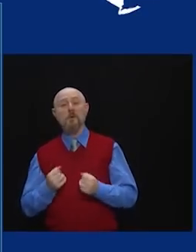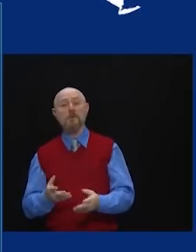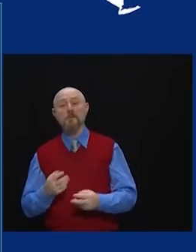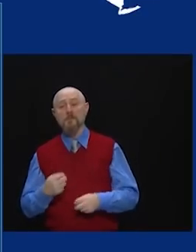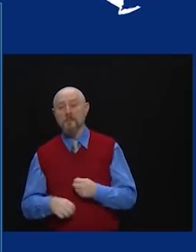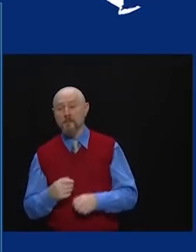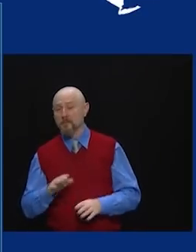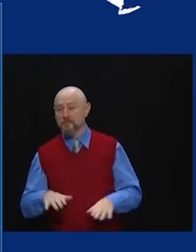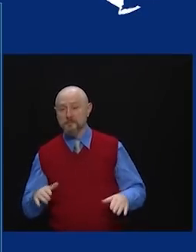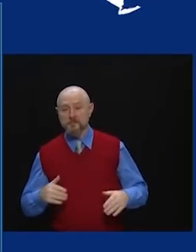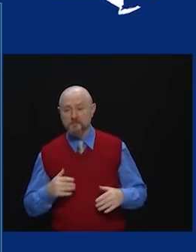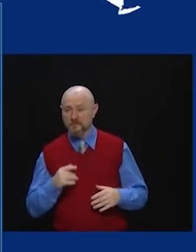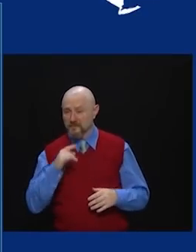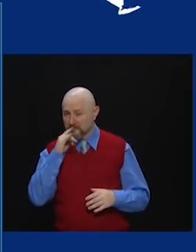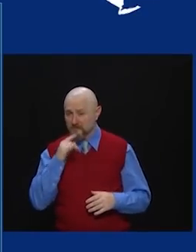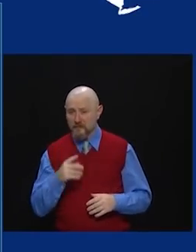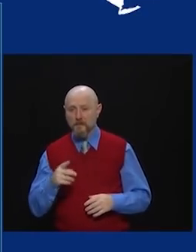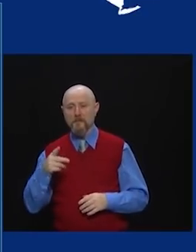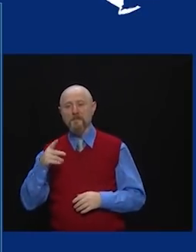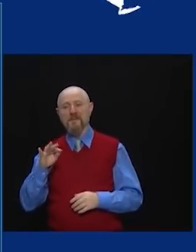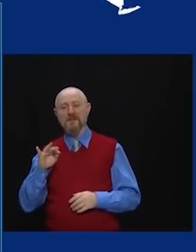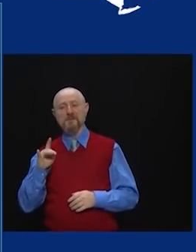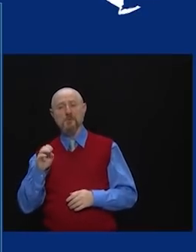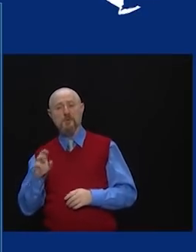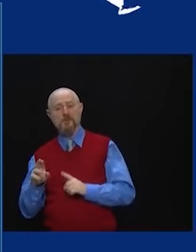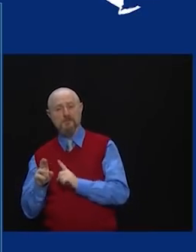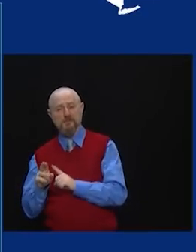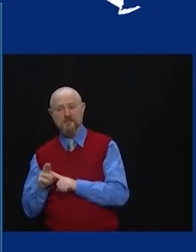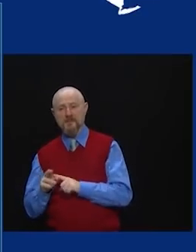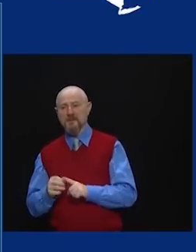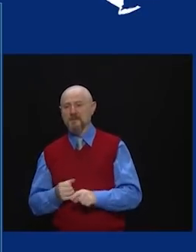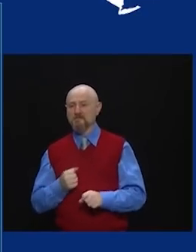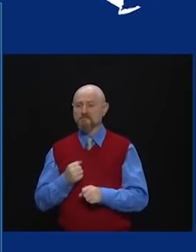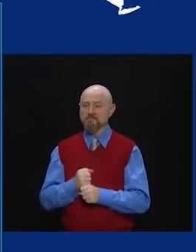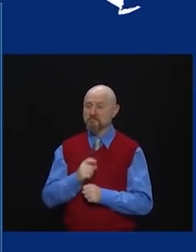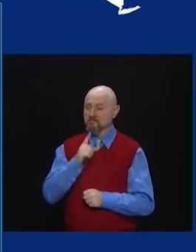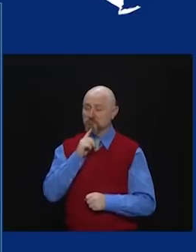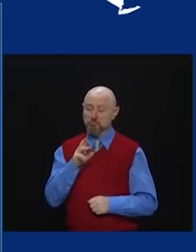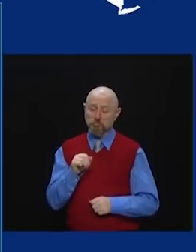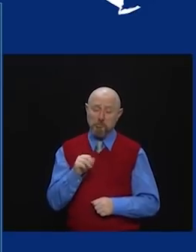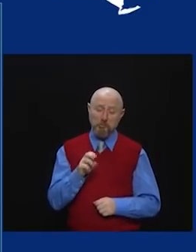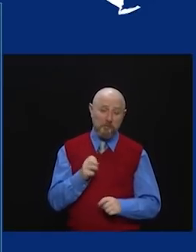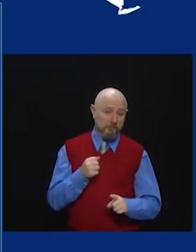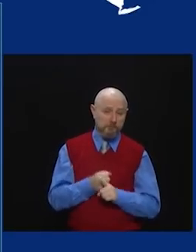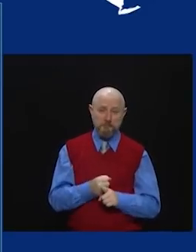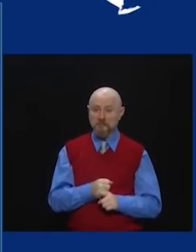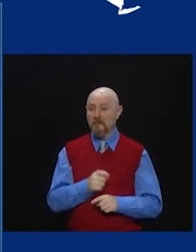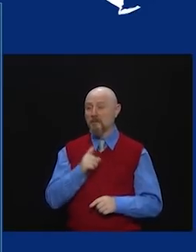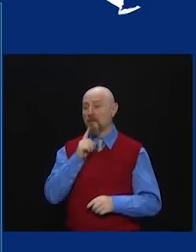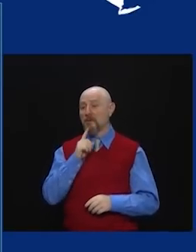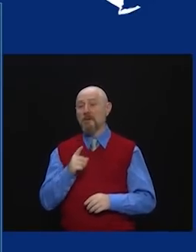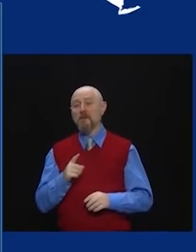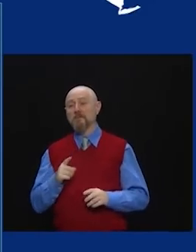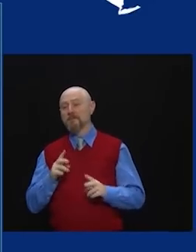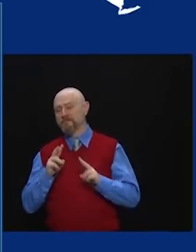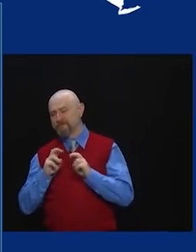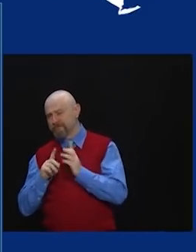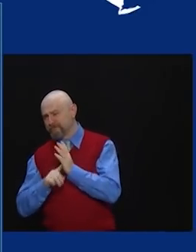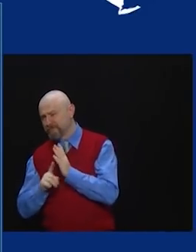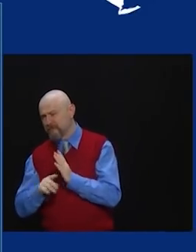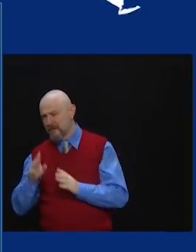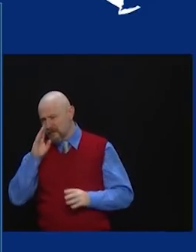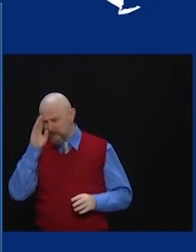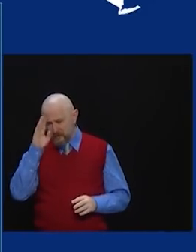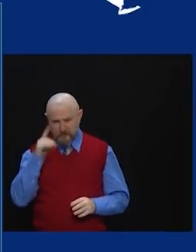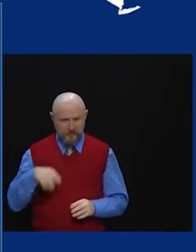Pfizer vaccine. They're extremely rare. And also looked at all the hospitalizations of children over the last summer and found that nearly all children